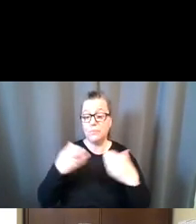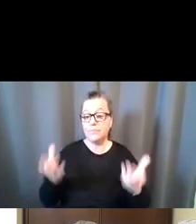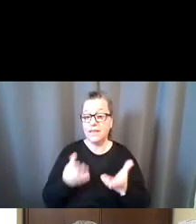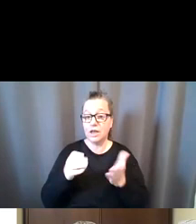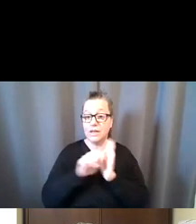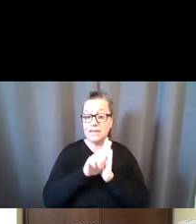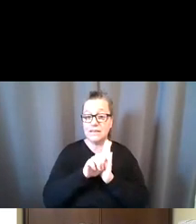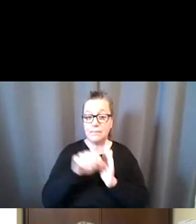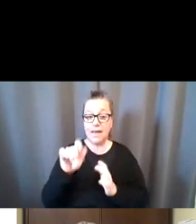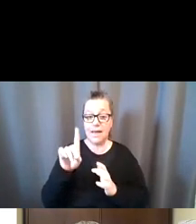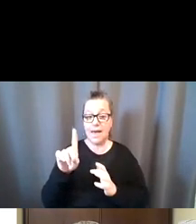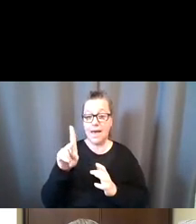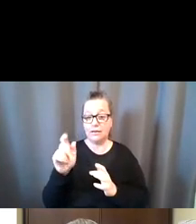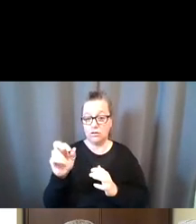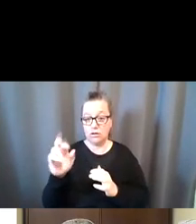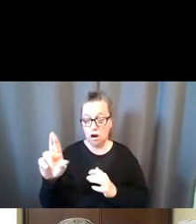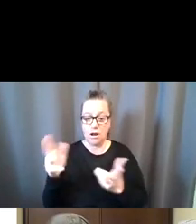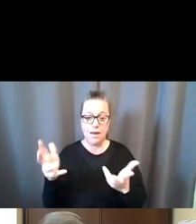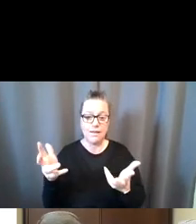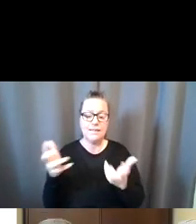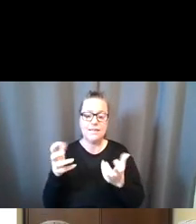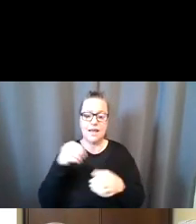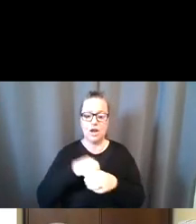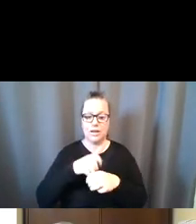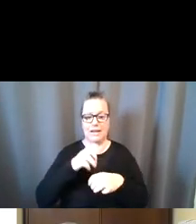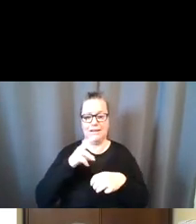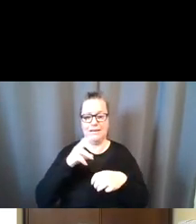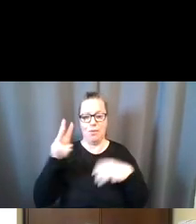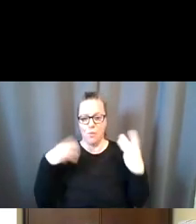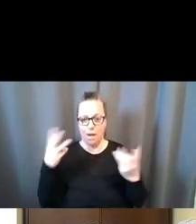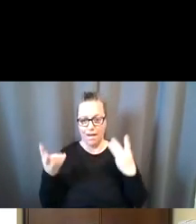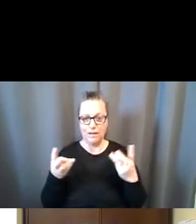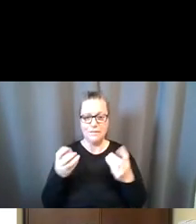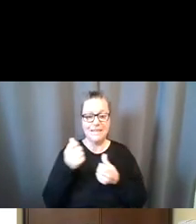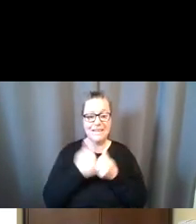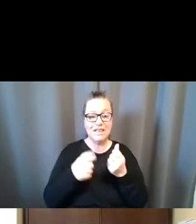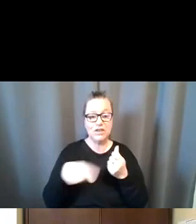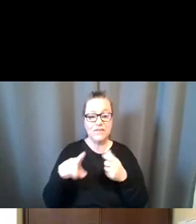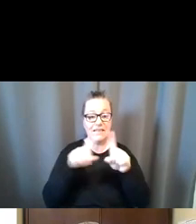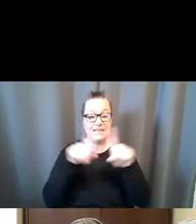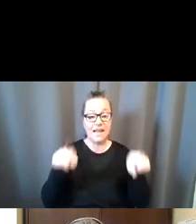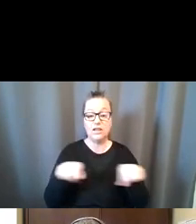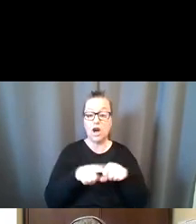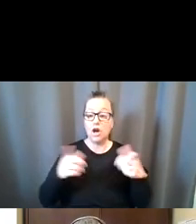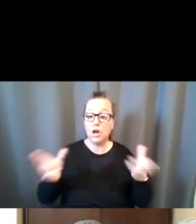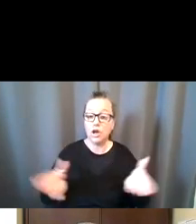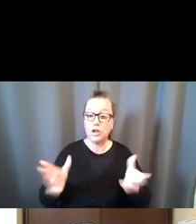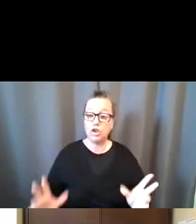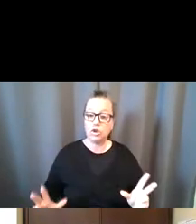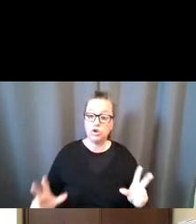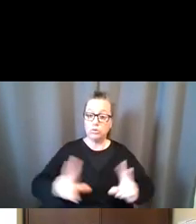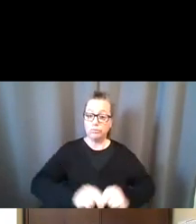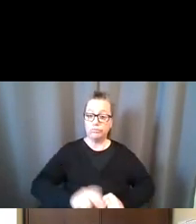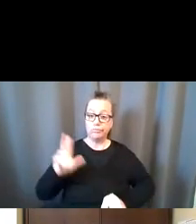of ADKAR, a desire in the wild. Each of these signs are encouraging you to fasten your safety